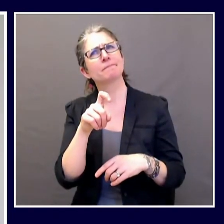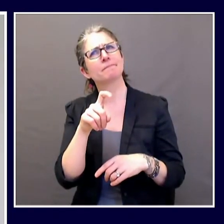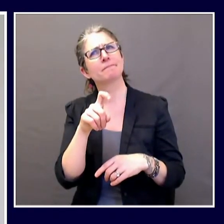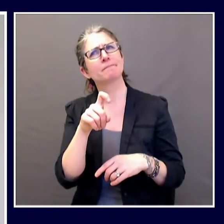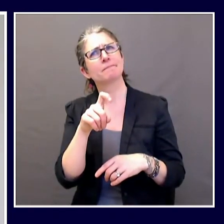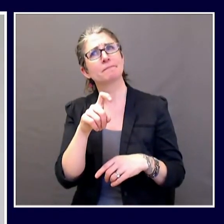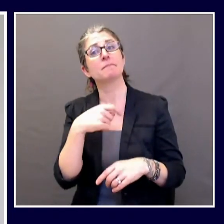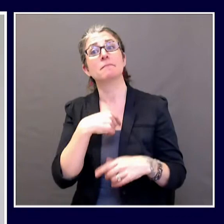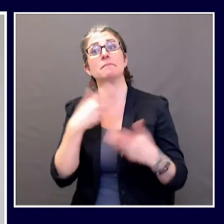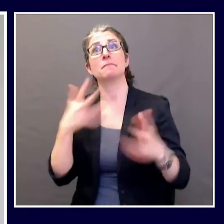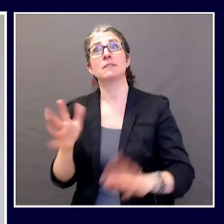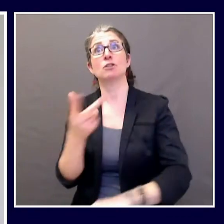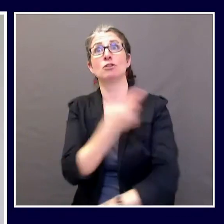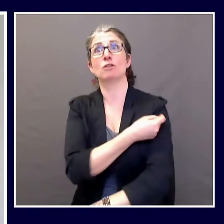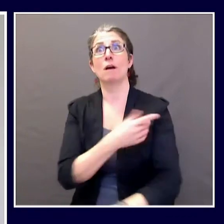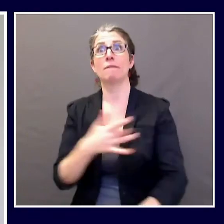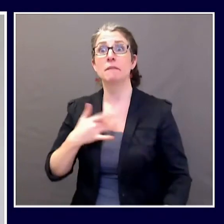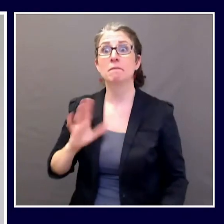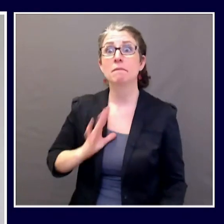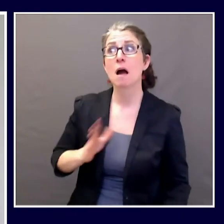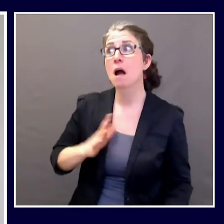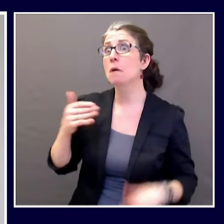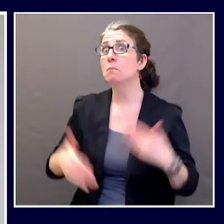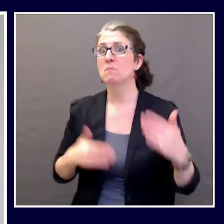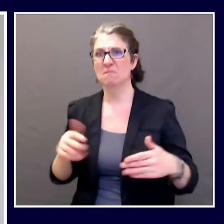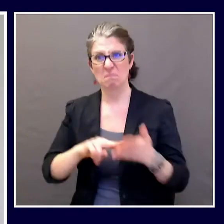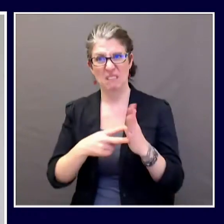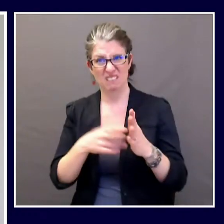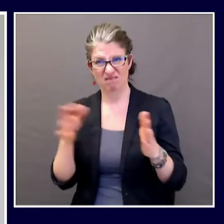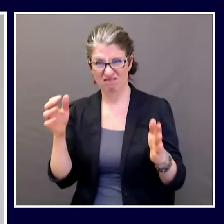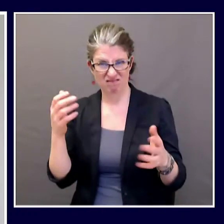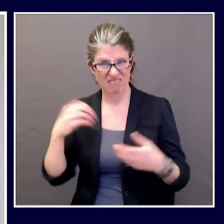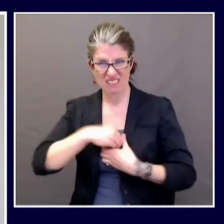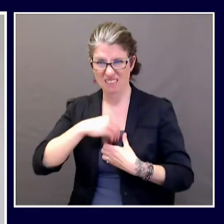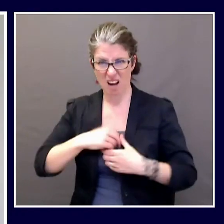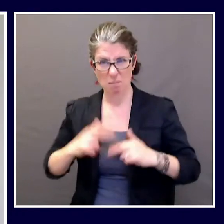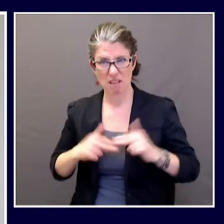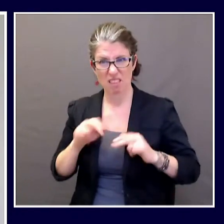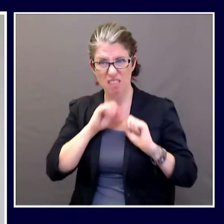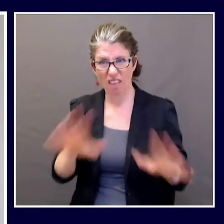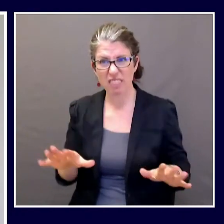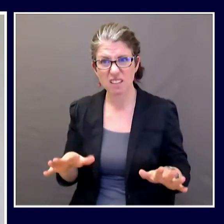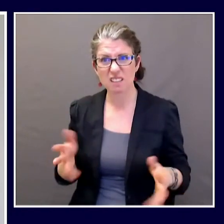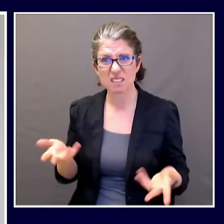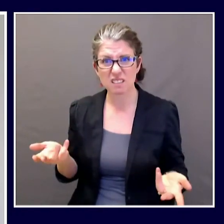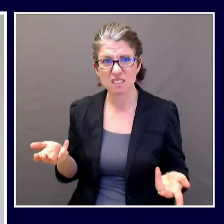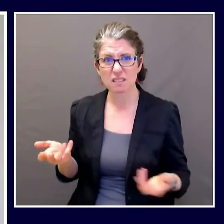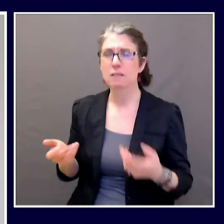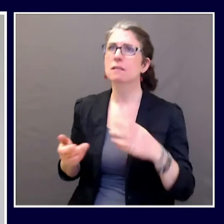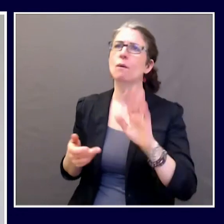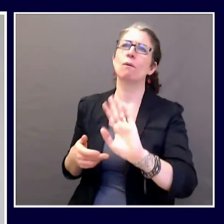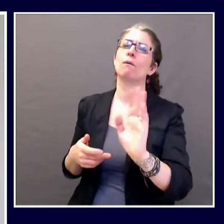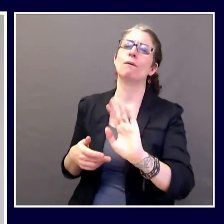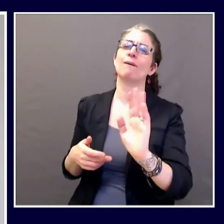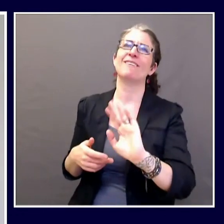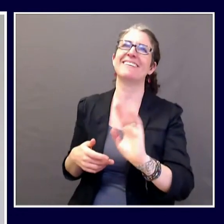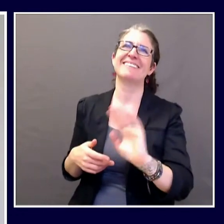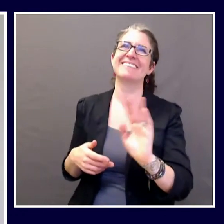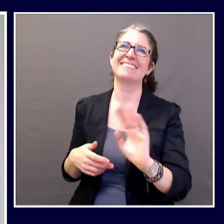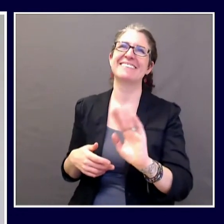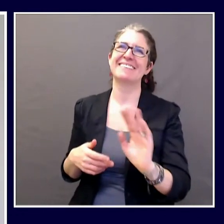The bottom line there is that if you don't have a reaction after your first or second dose of